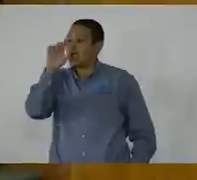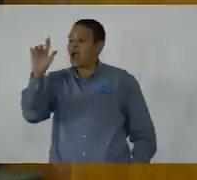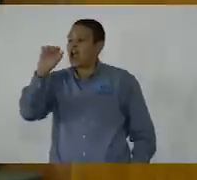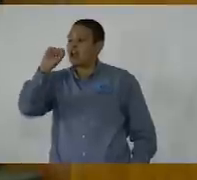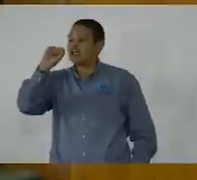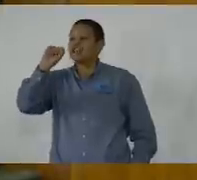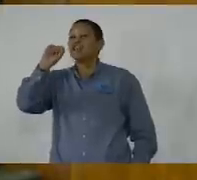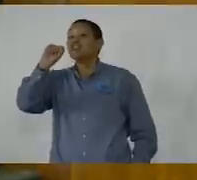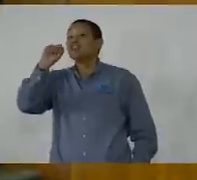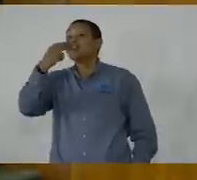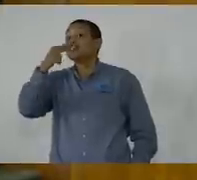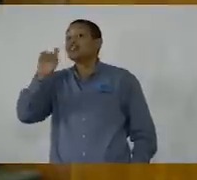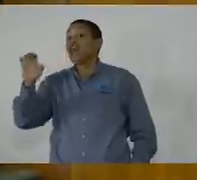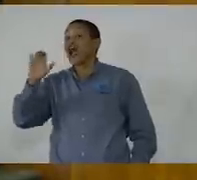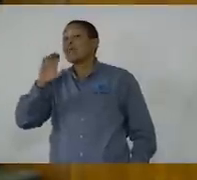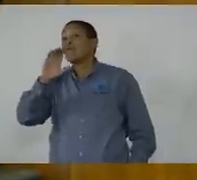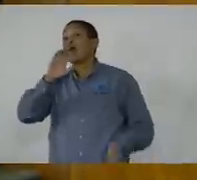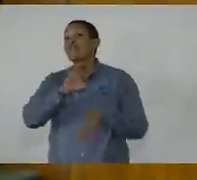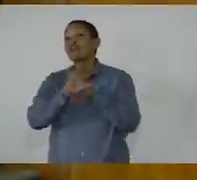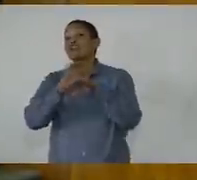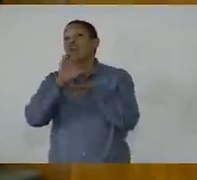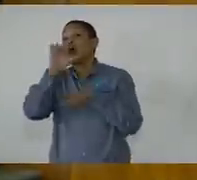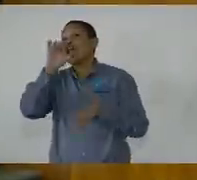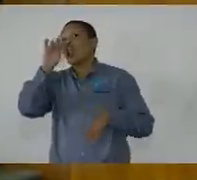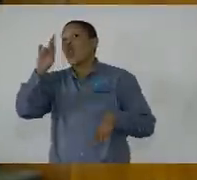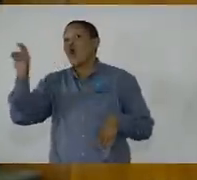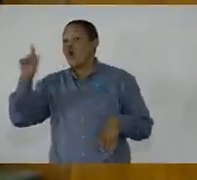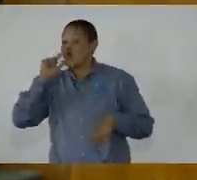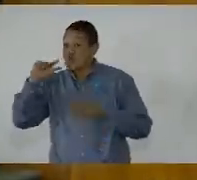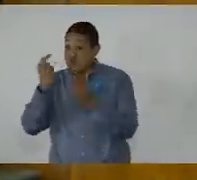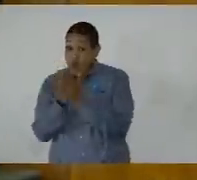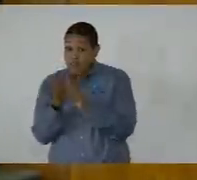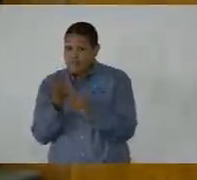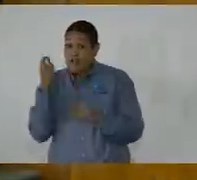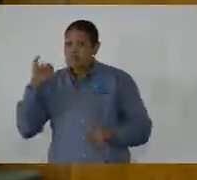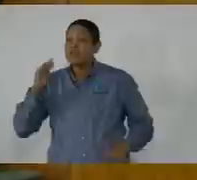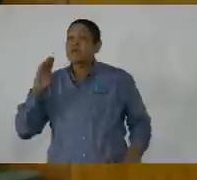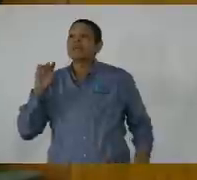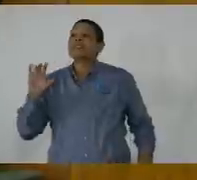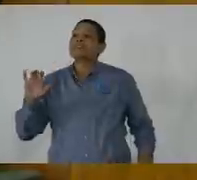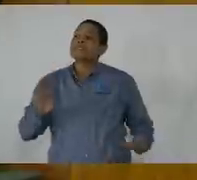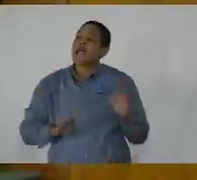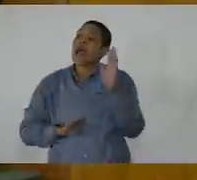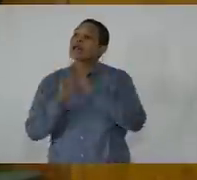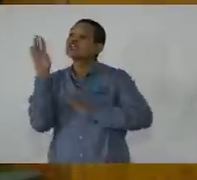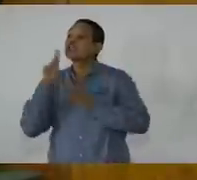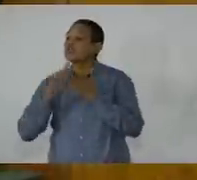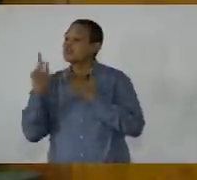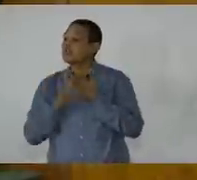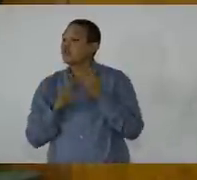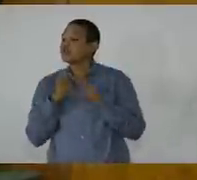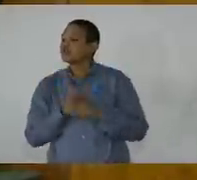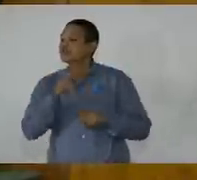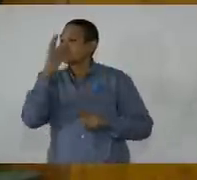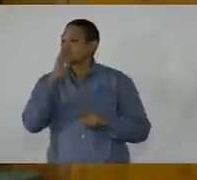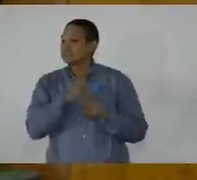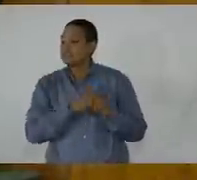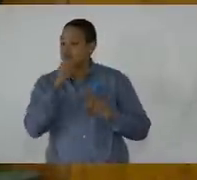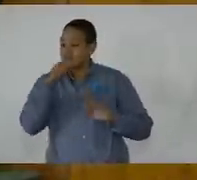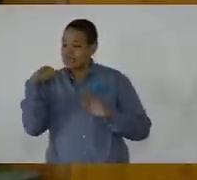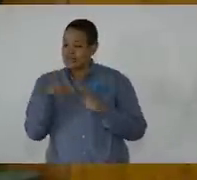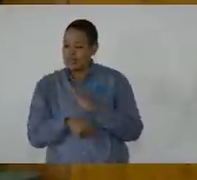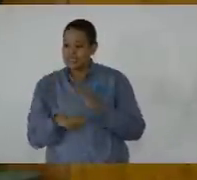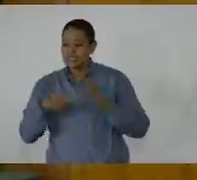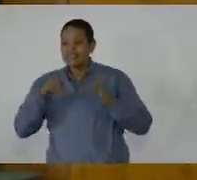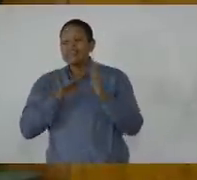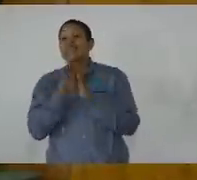Chocolore, who graduated from the JBDC Accelerator Program, a six-month intensive